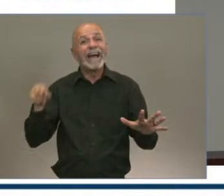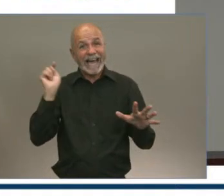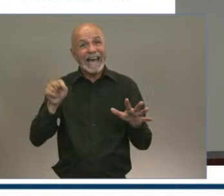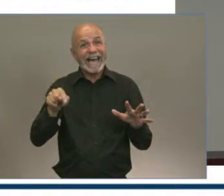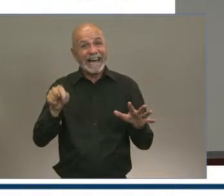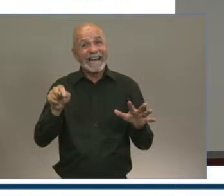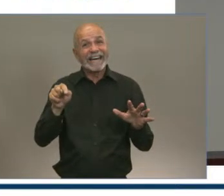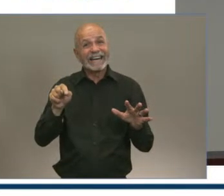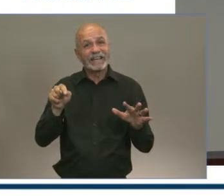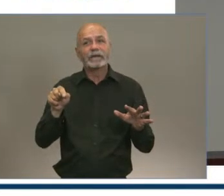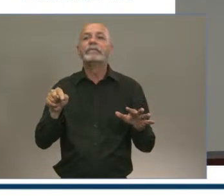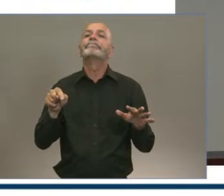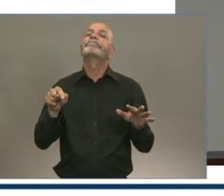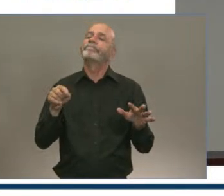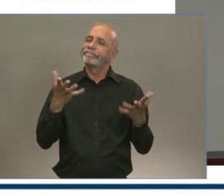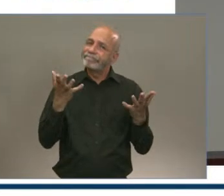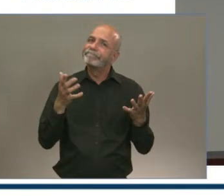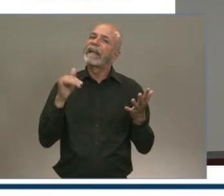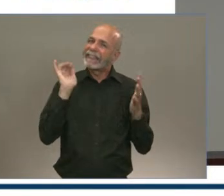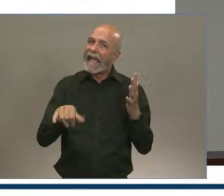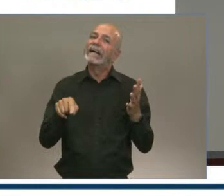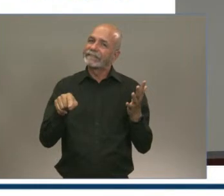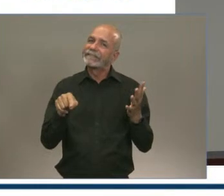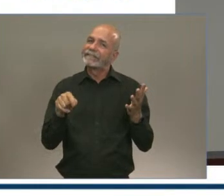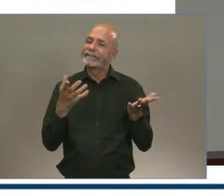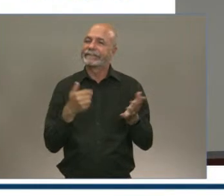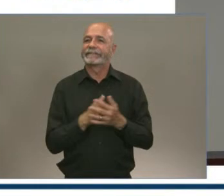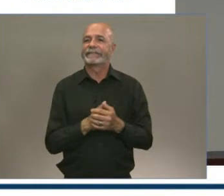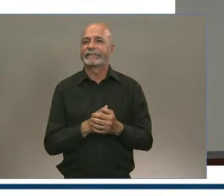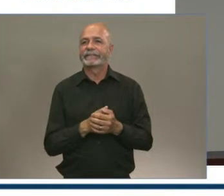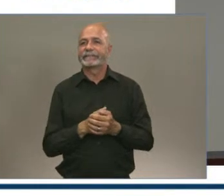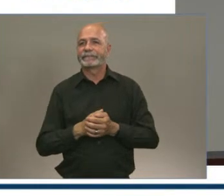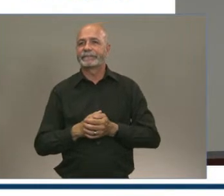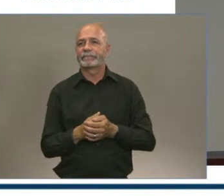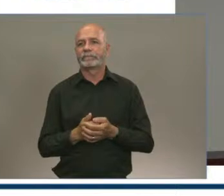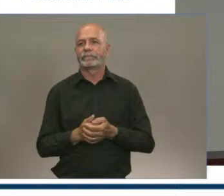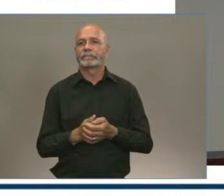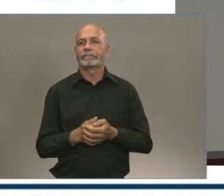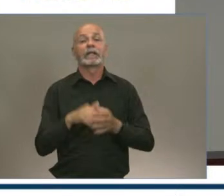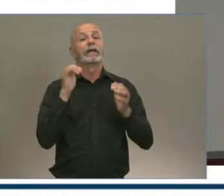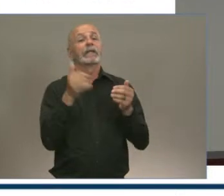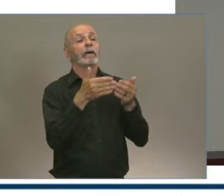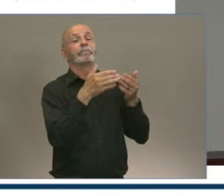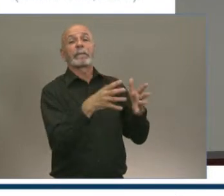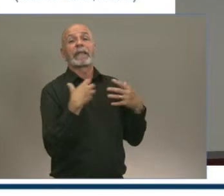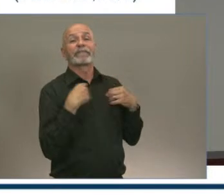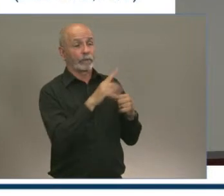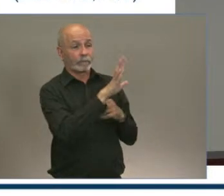in certainly significant surges of the virus. All the public health measures we take